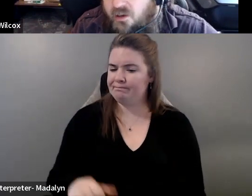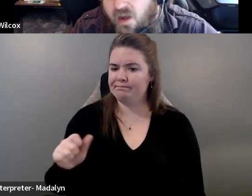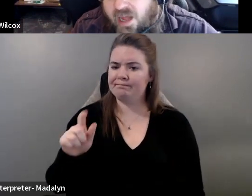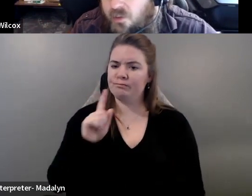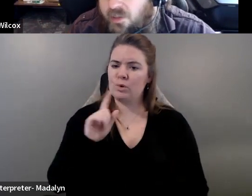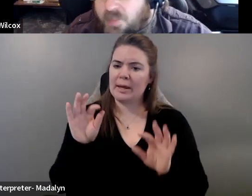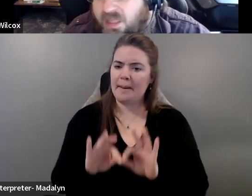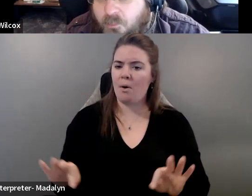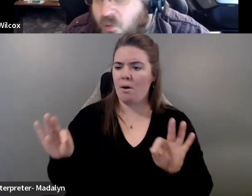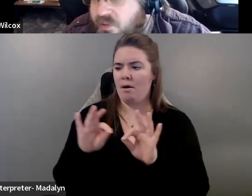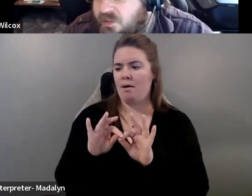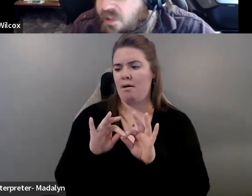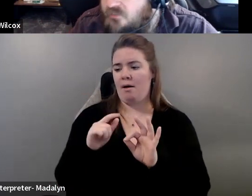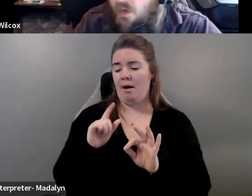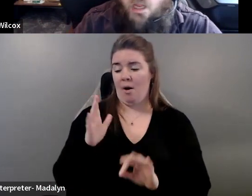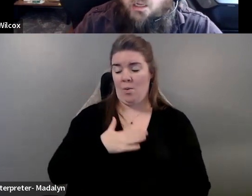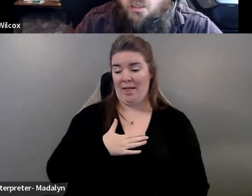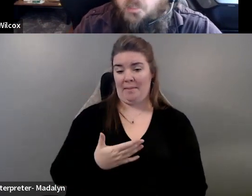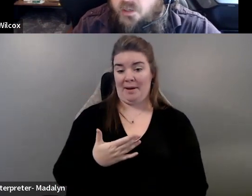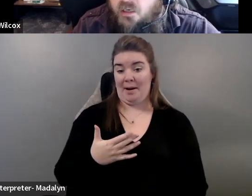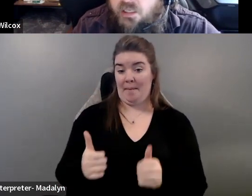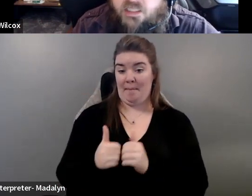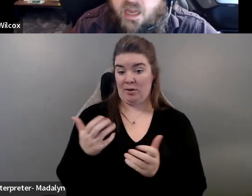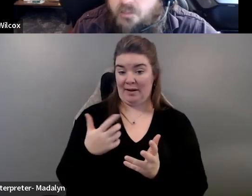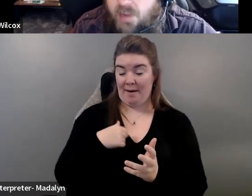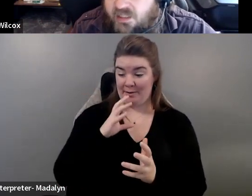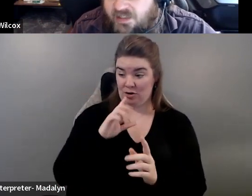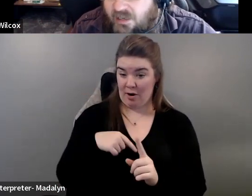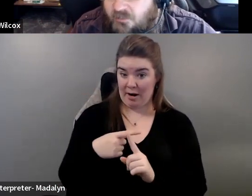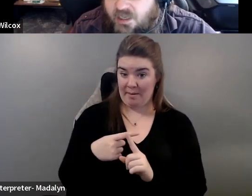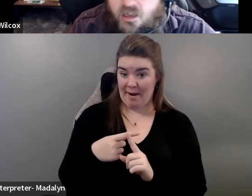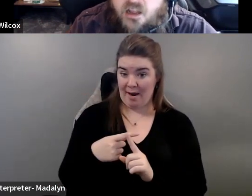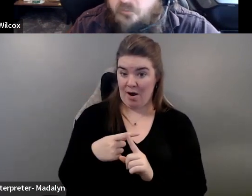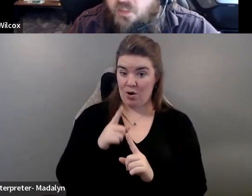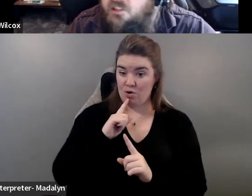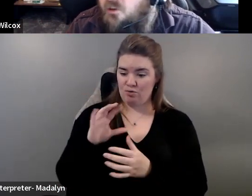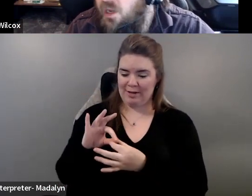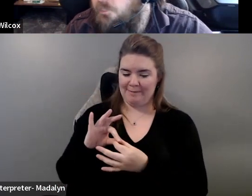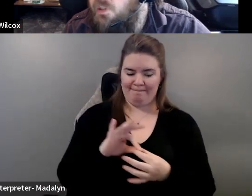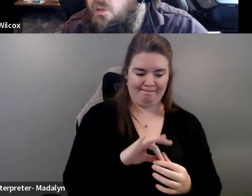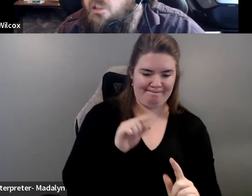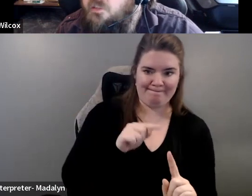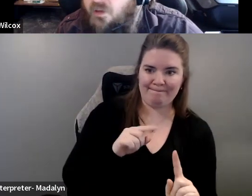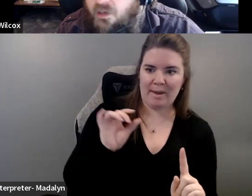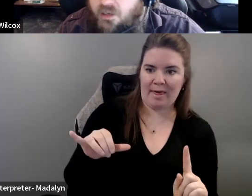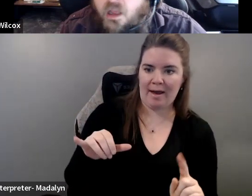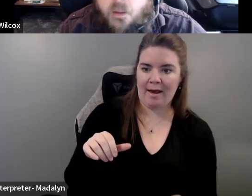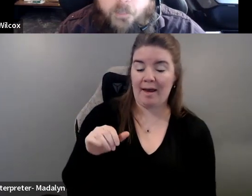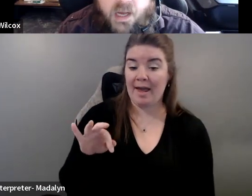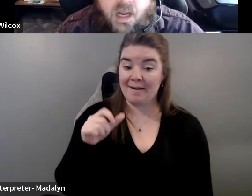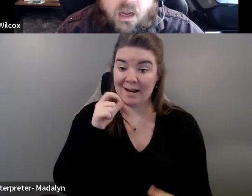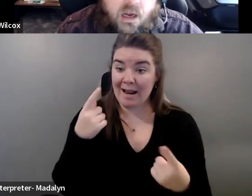And I will admit that most of the stuff that I'm talking about here gets tied back to that, right? If things don't happen, there isn't